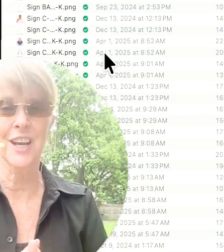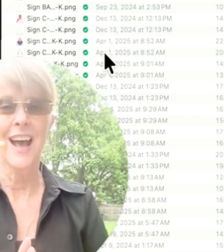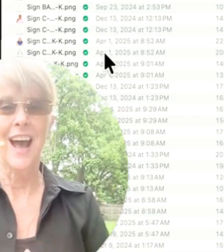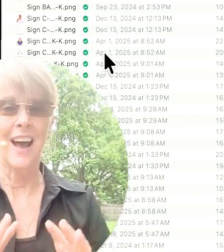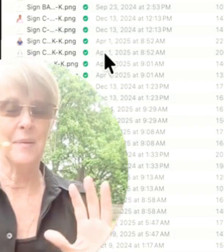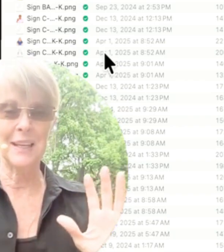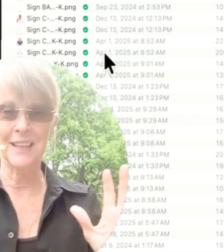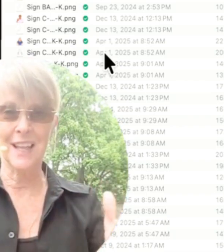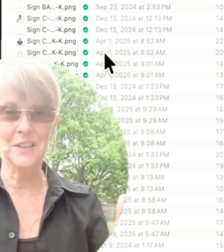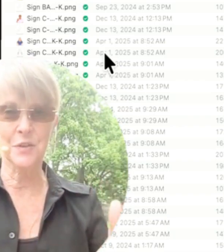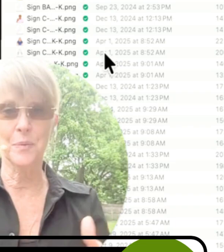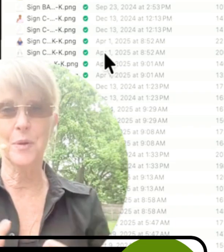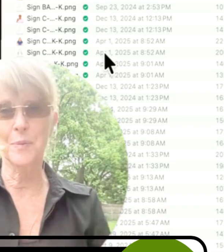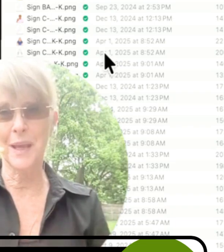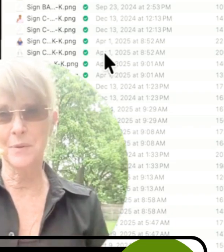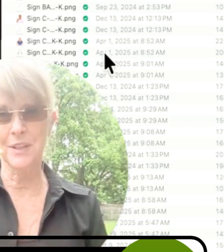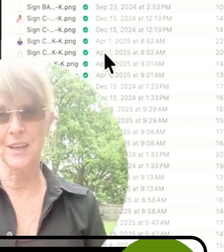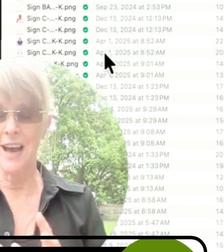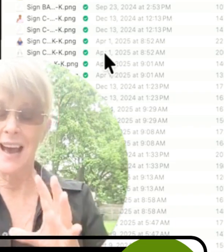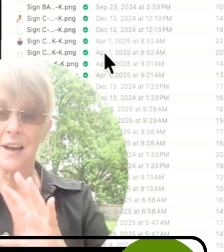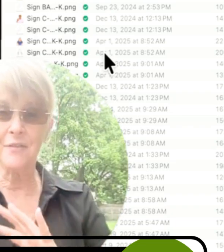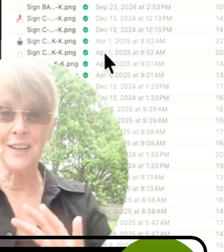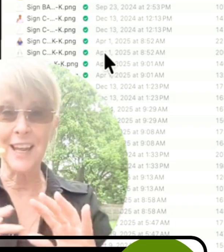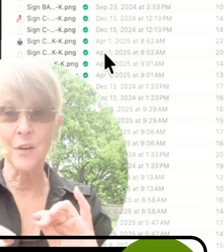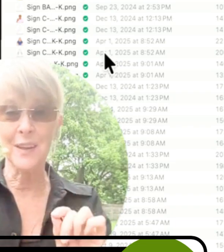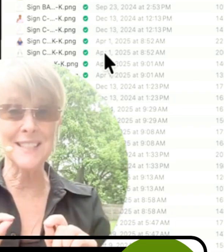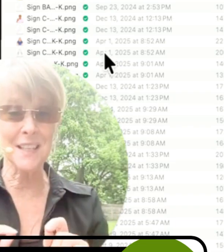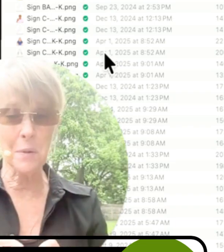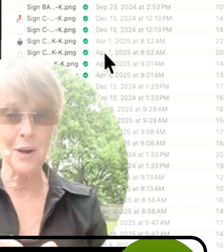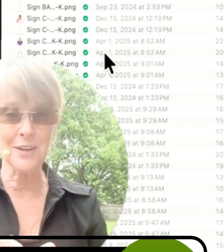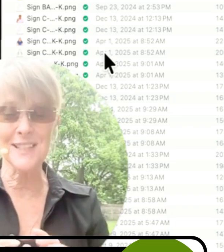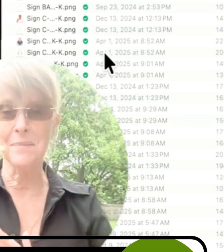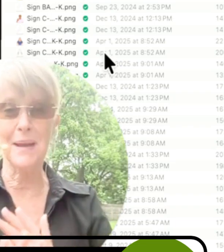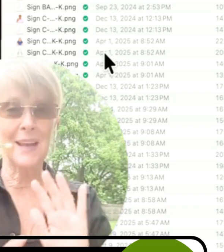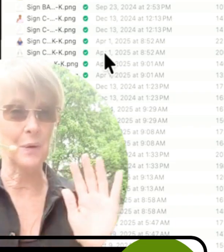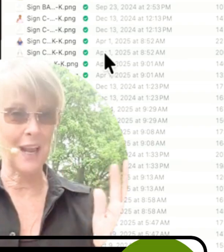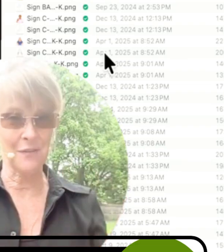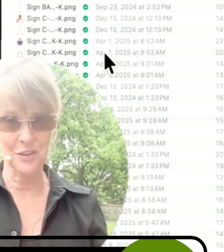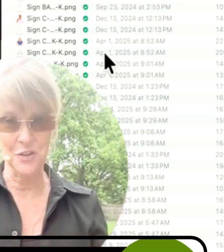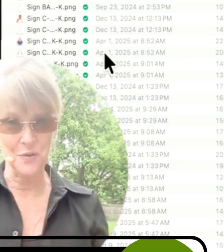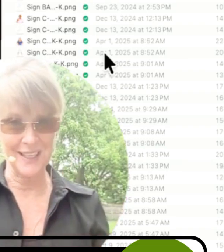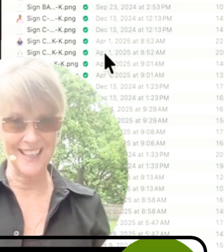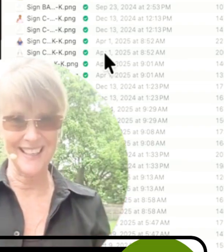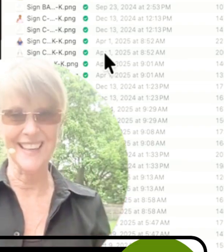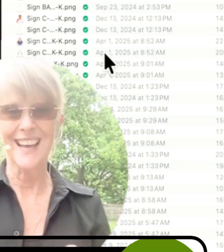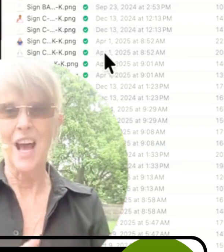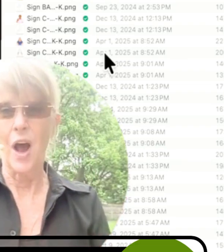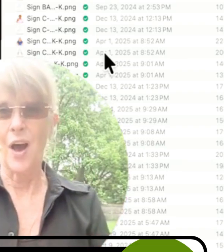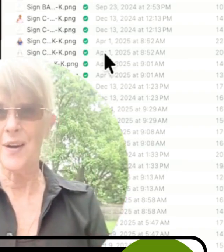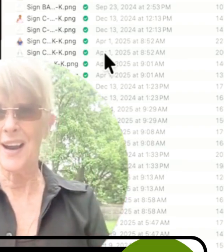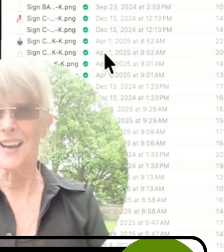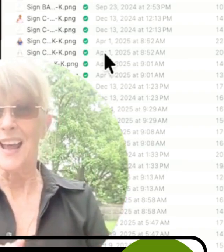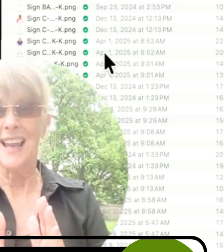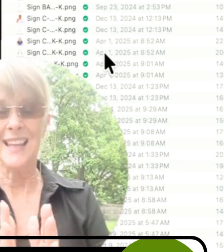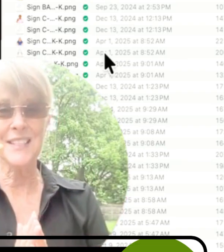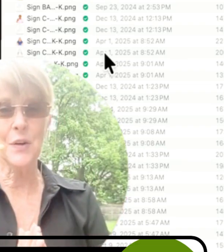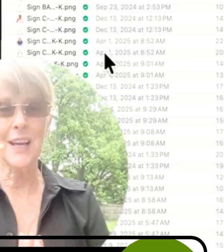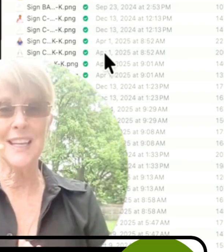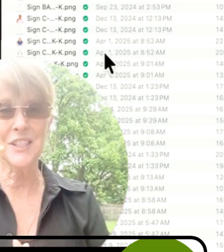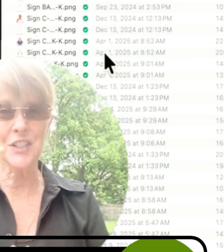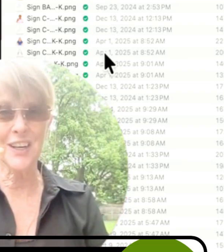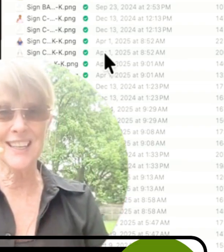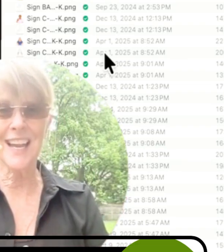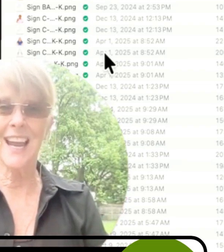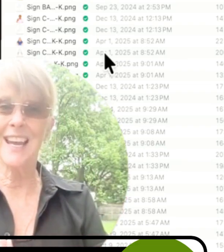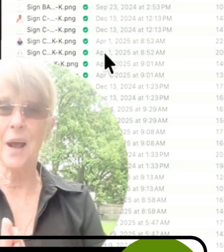language in the classroom. You'll be able to finagle these clip arts and make whatever you need. All right, let's go ahead and